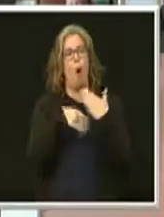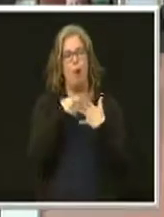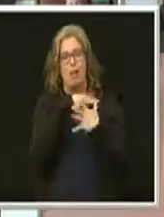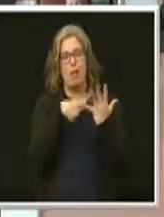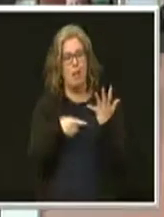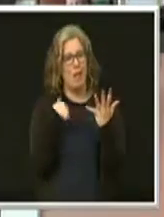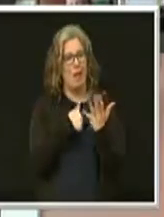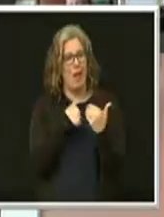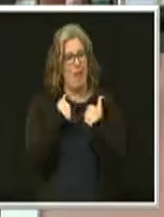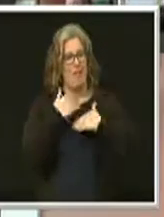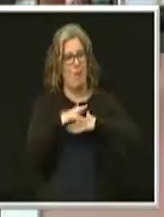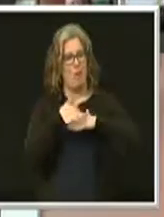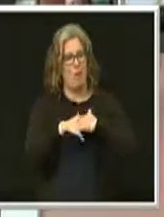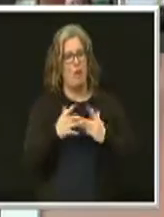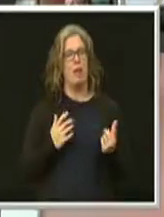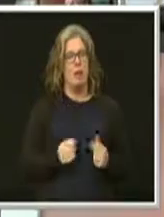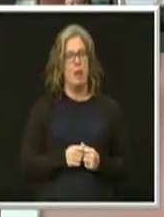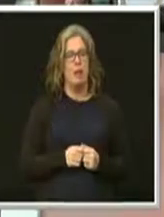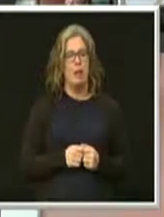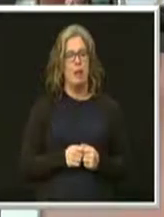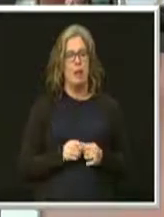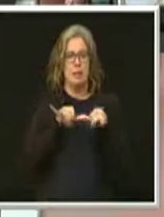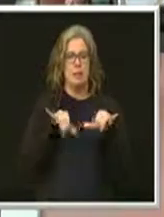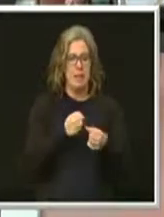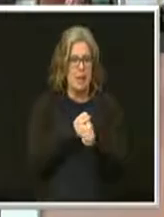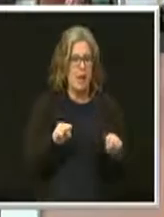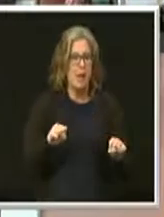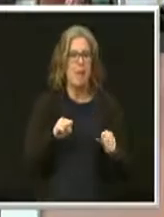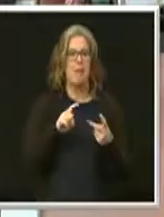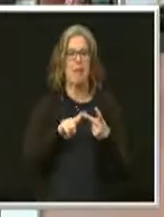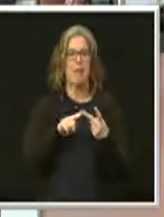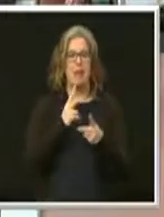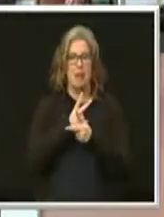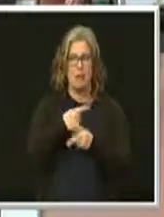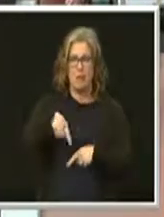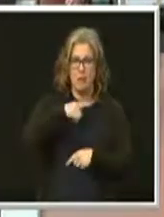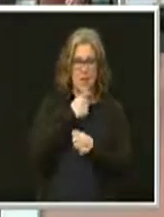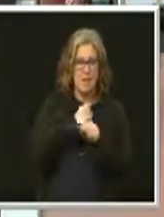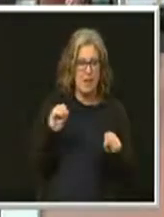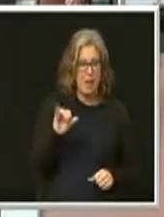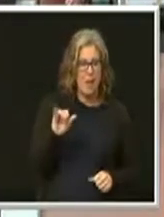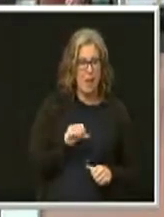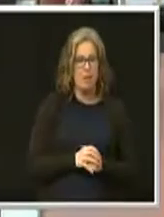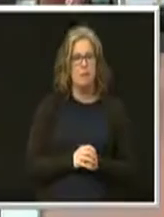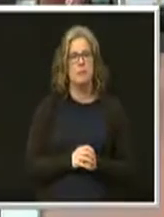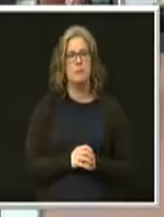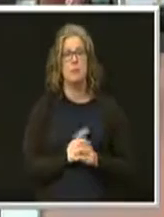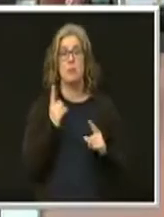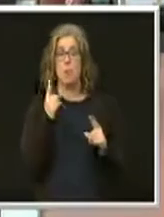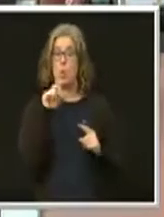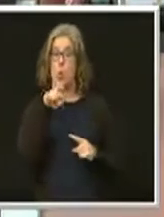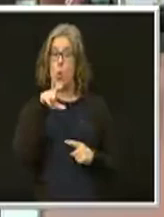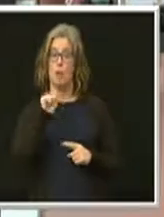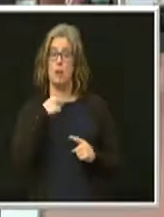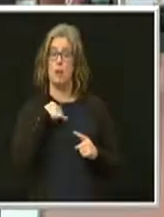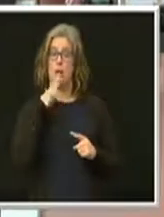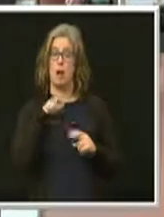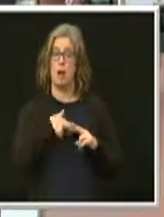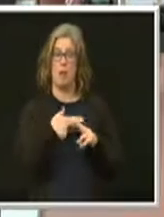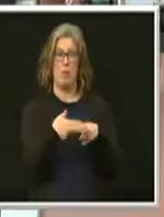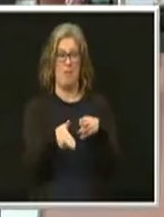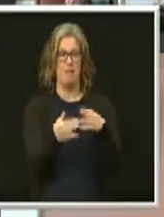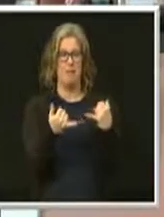that we have available to us to stay safe and keep those around us safe as well. And one of those tools I want to talk about